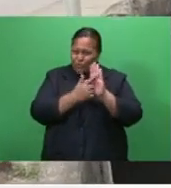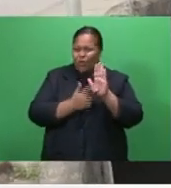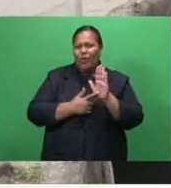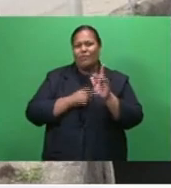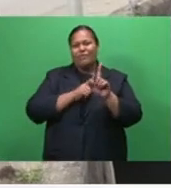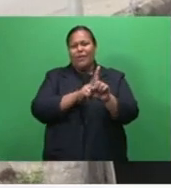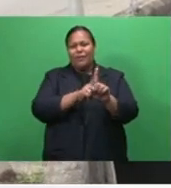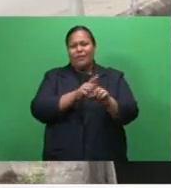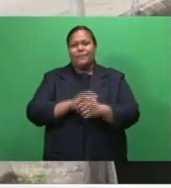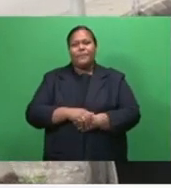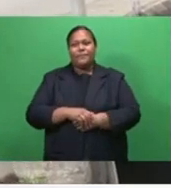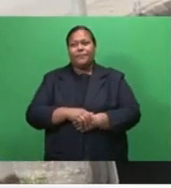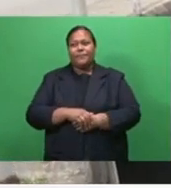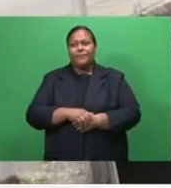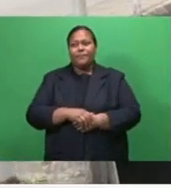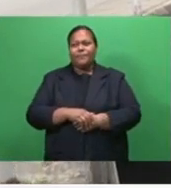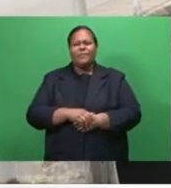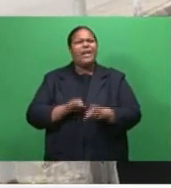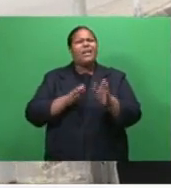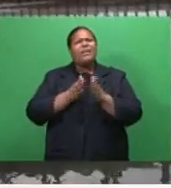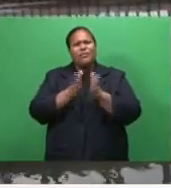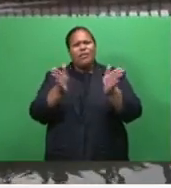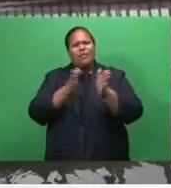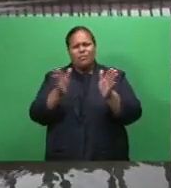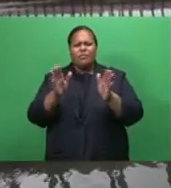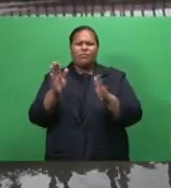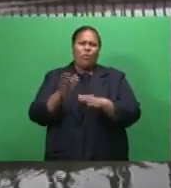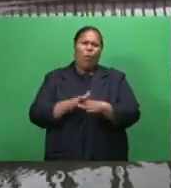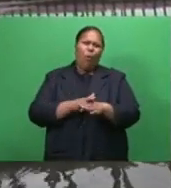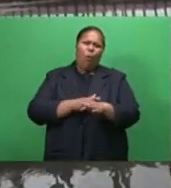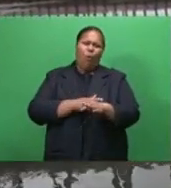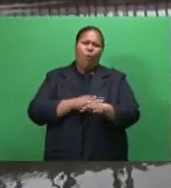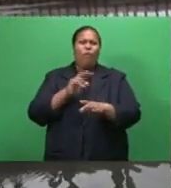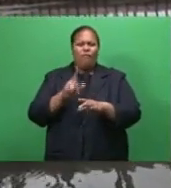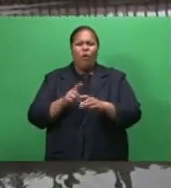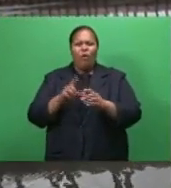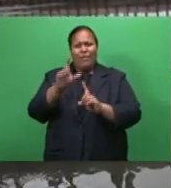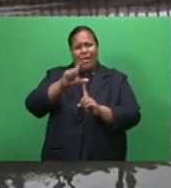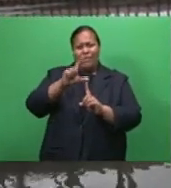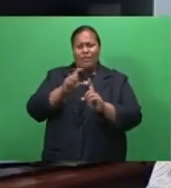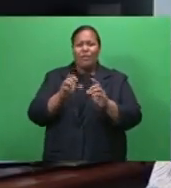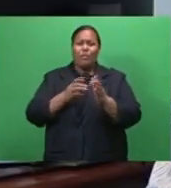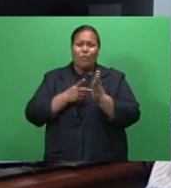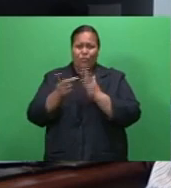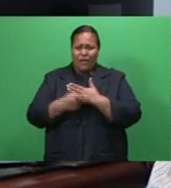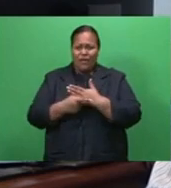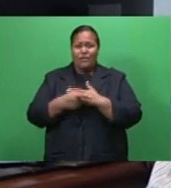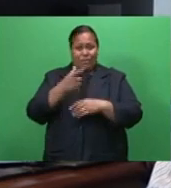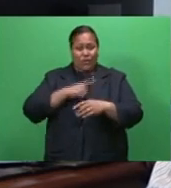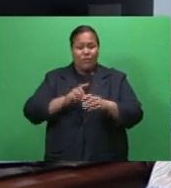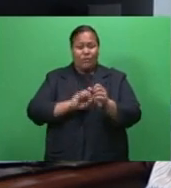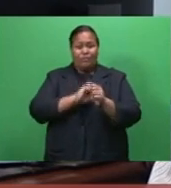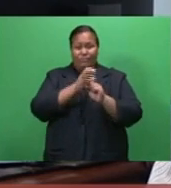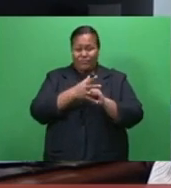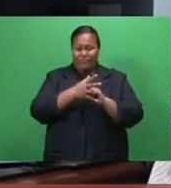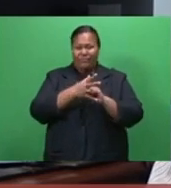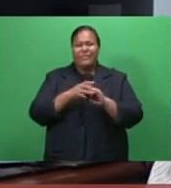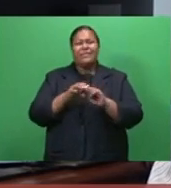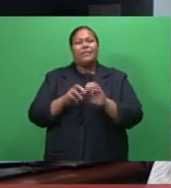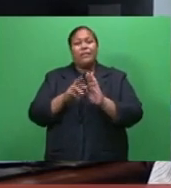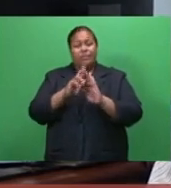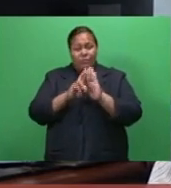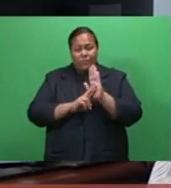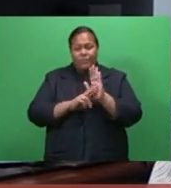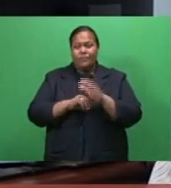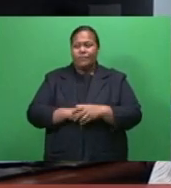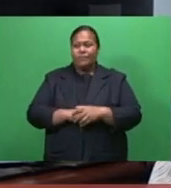this, there has been a general slowdown in capital project due to the social distancing restrictions. We had an issue, an environmental issue at